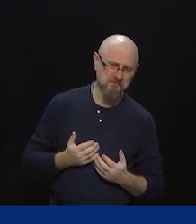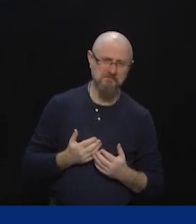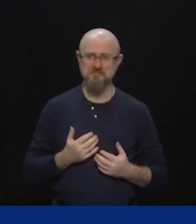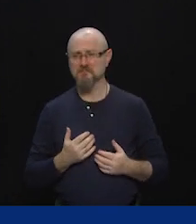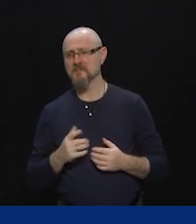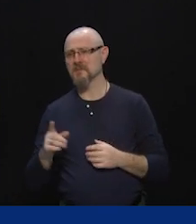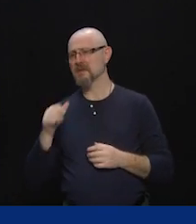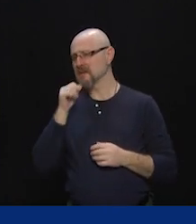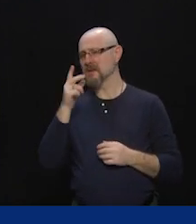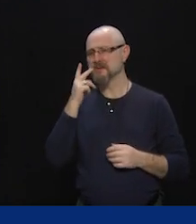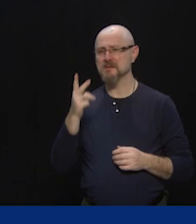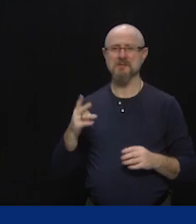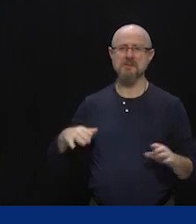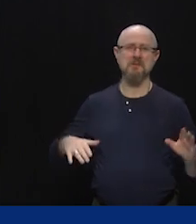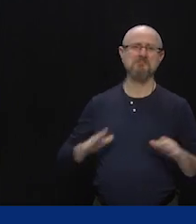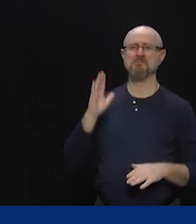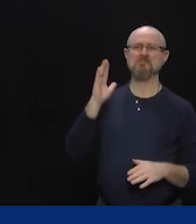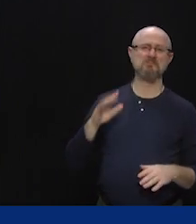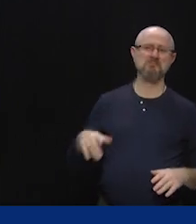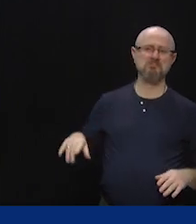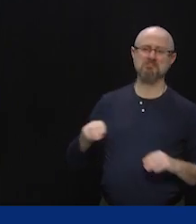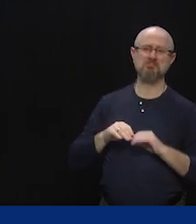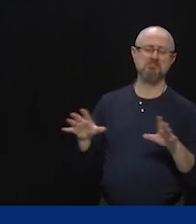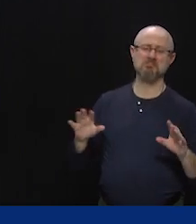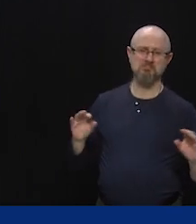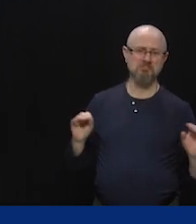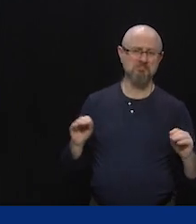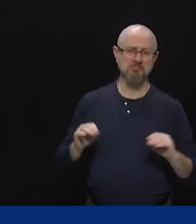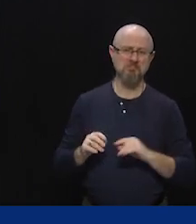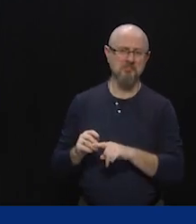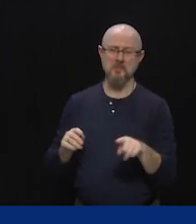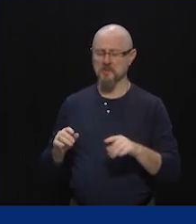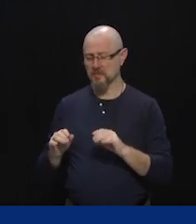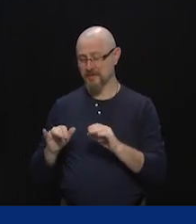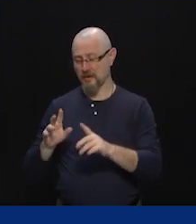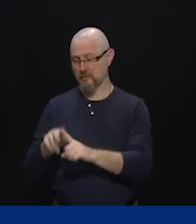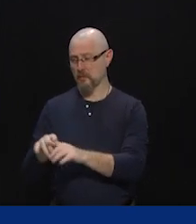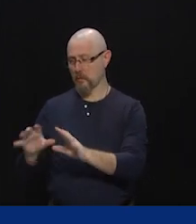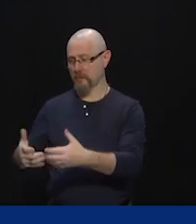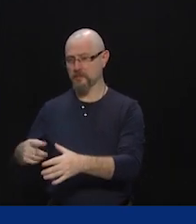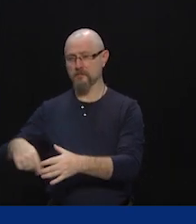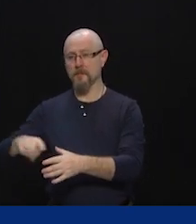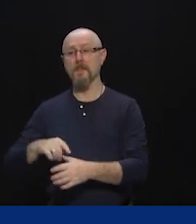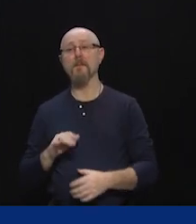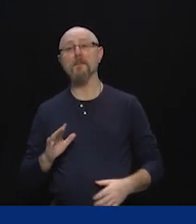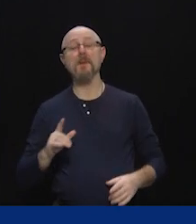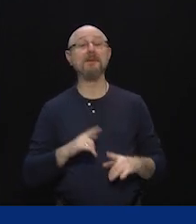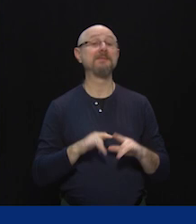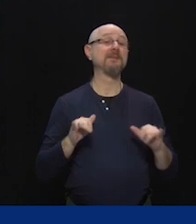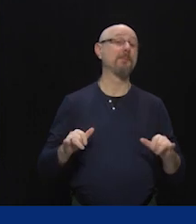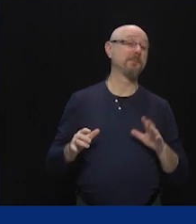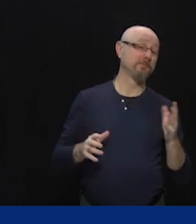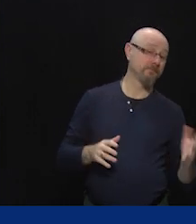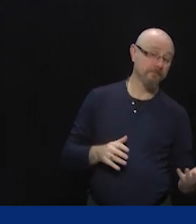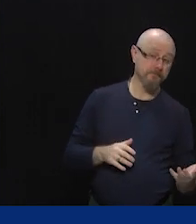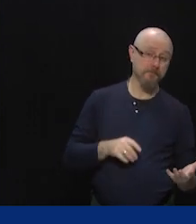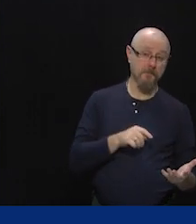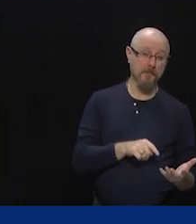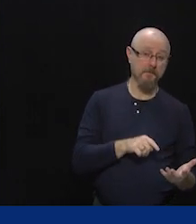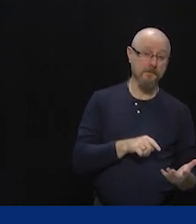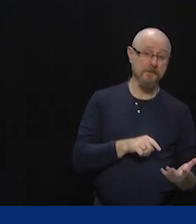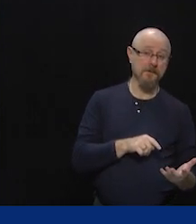a spike or any kind of spread related to these individuals. In the meantime, we cannot do anything that's going to